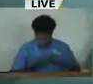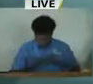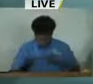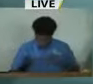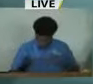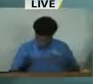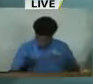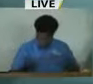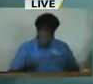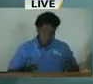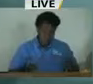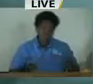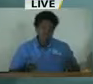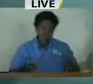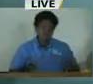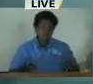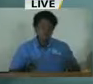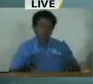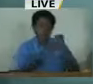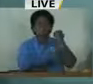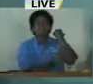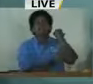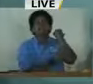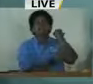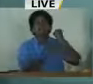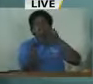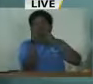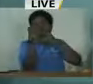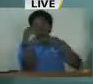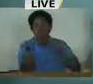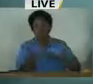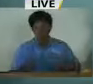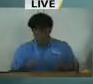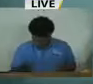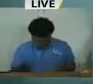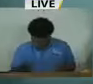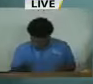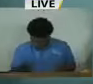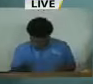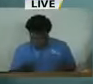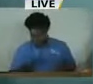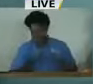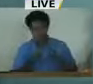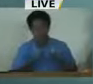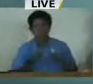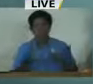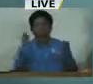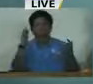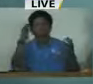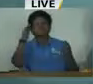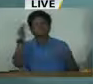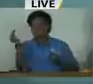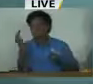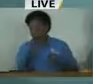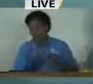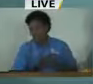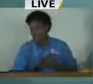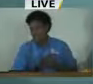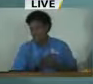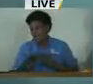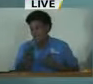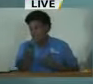is of national interest. But I want to say to you, there